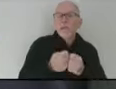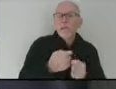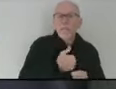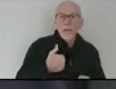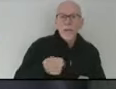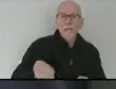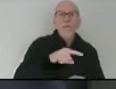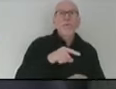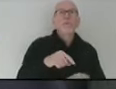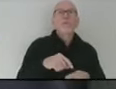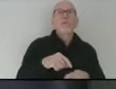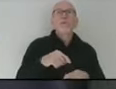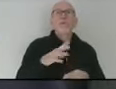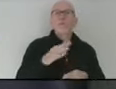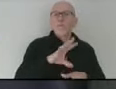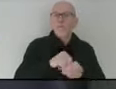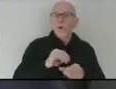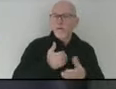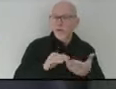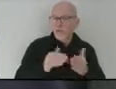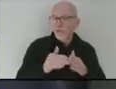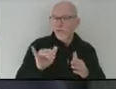members of our community,